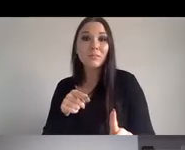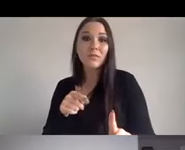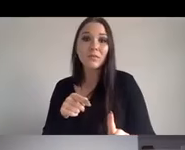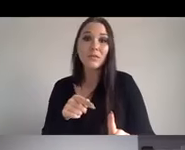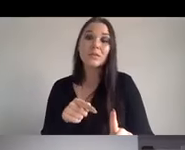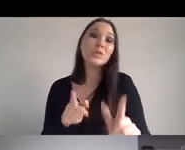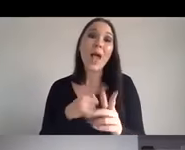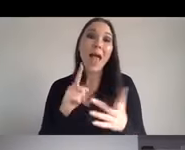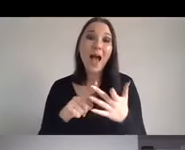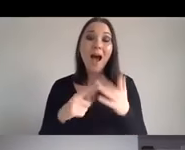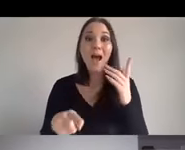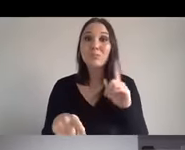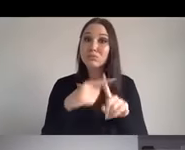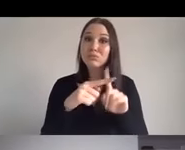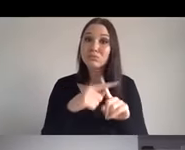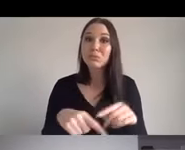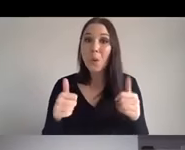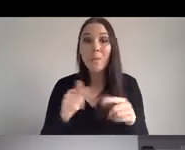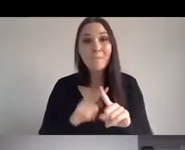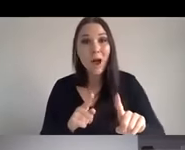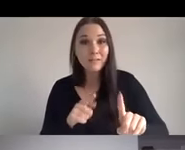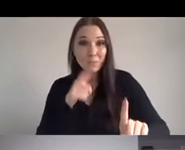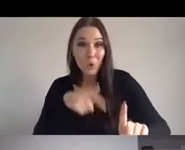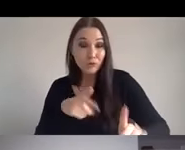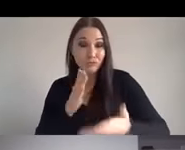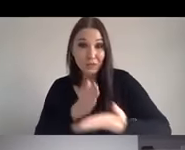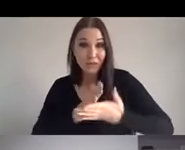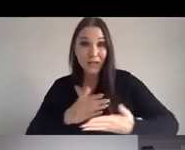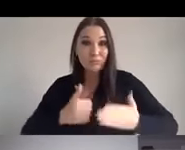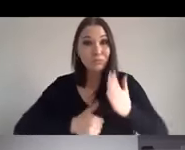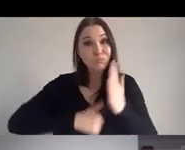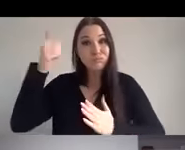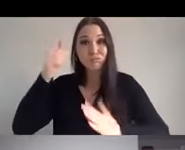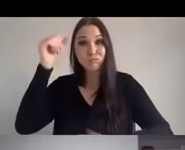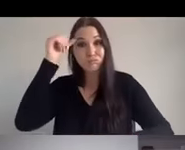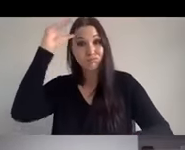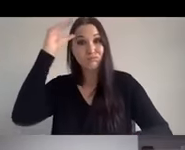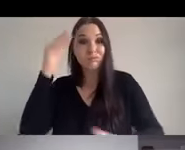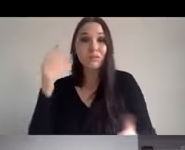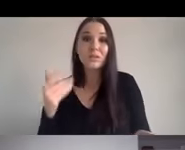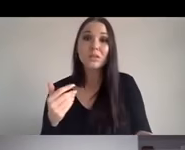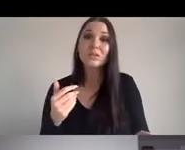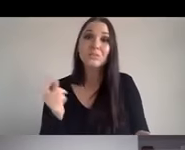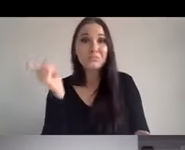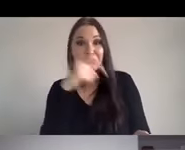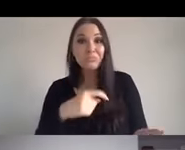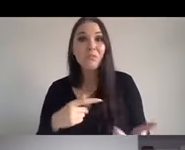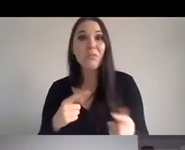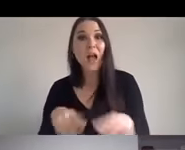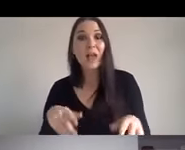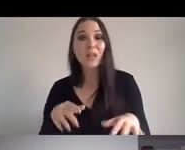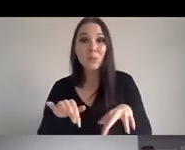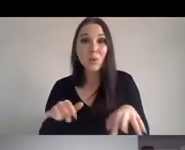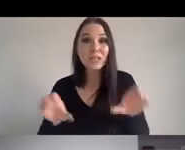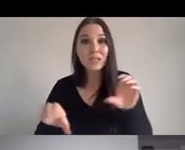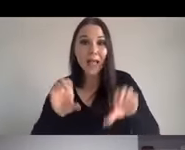as a bonus, but if someone is really skilled in all the dev things like computer